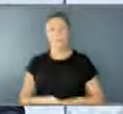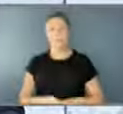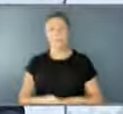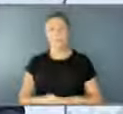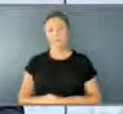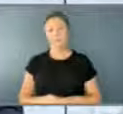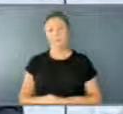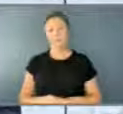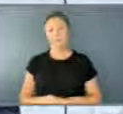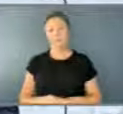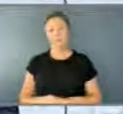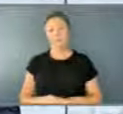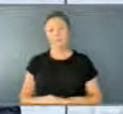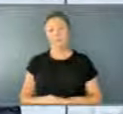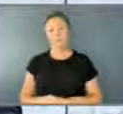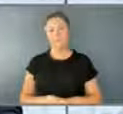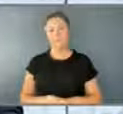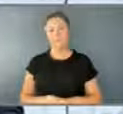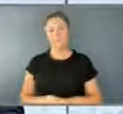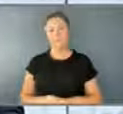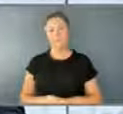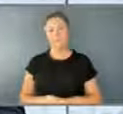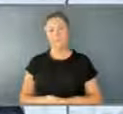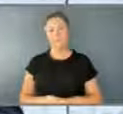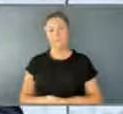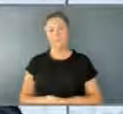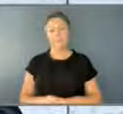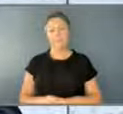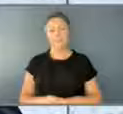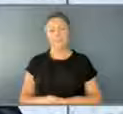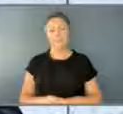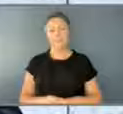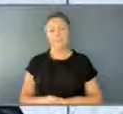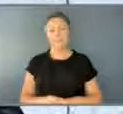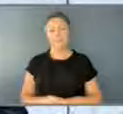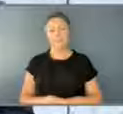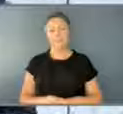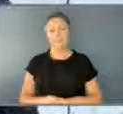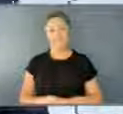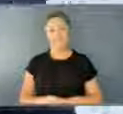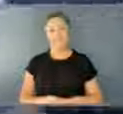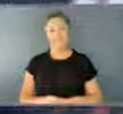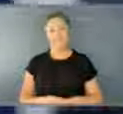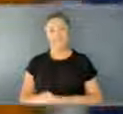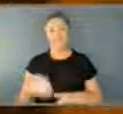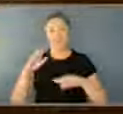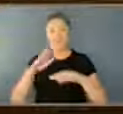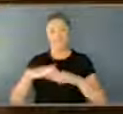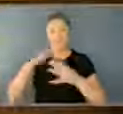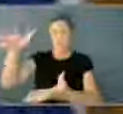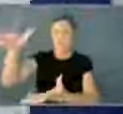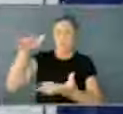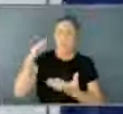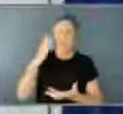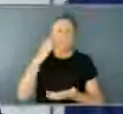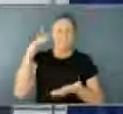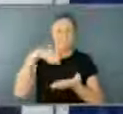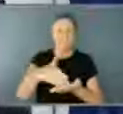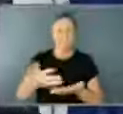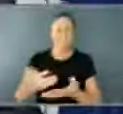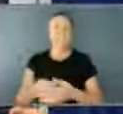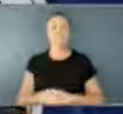first shipment of 80,000 what the rate of delivery is going to be for the Pfizer vaccine? Brendan? Greg? In terms of the